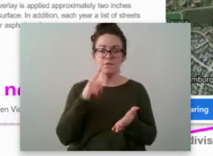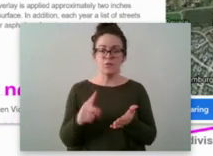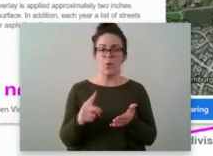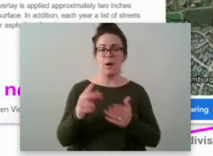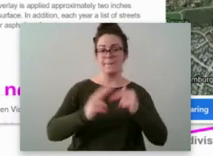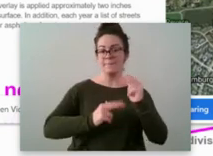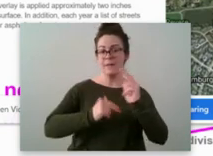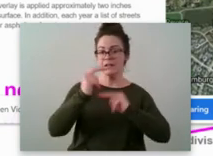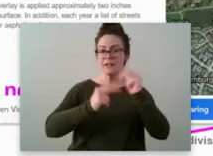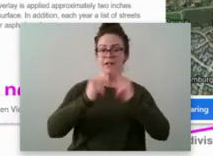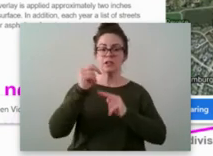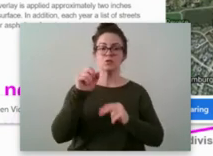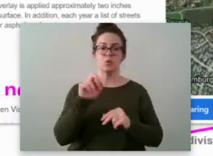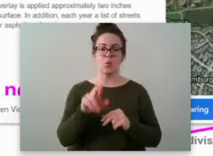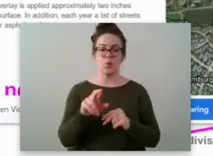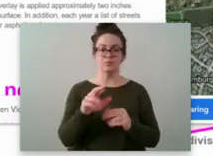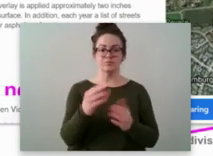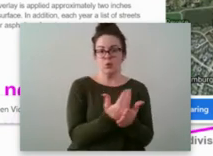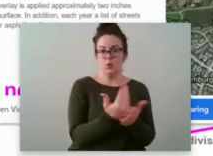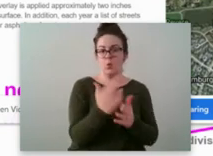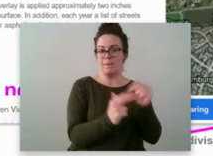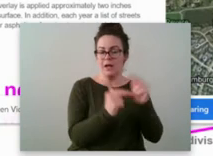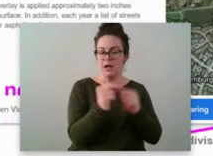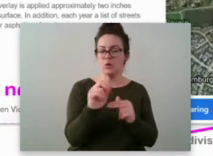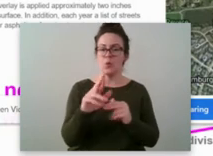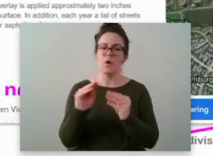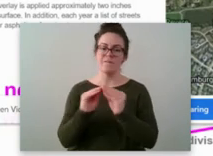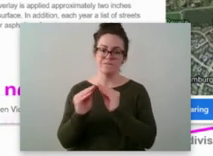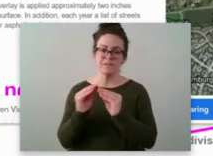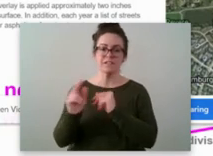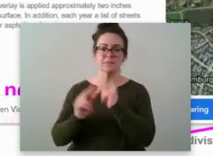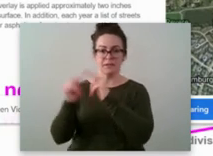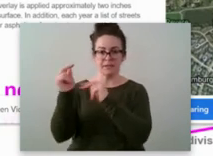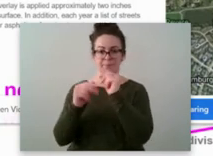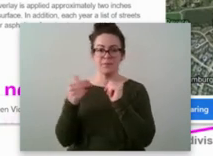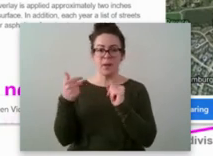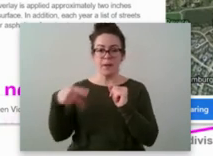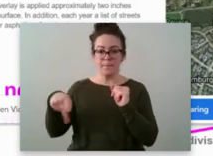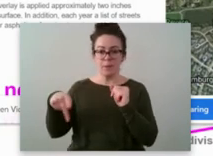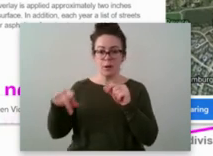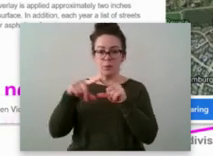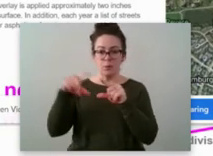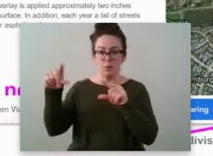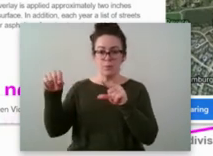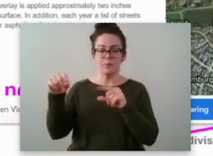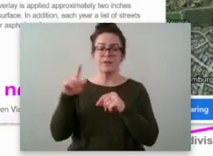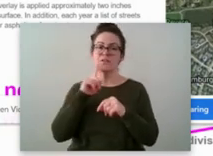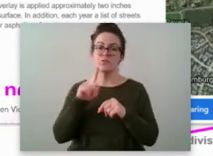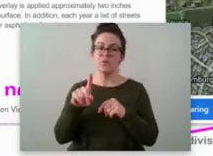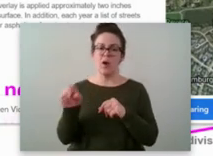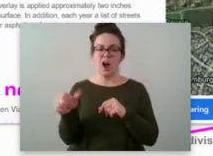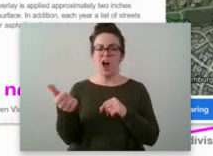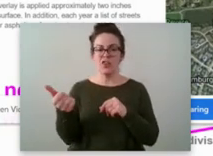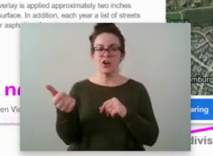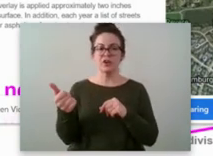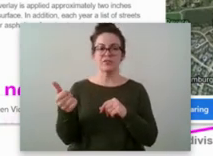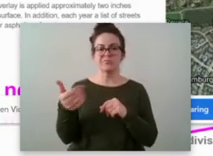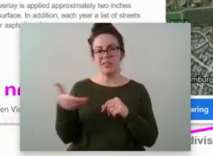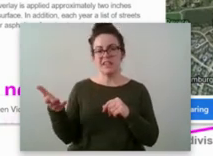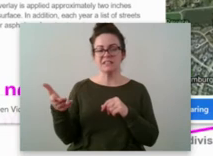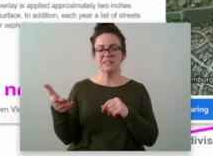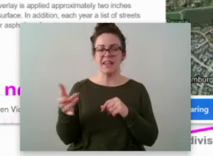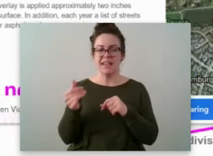or fix buildings. The purple is other, and then this tiny light blue is for bikeways. So this is how